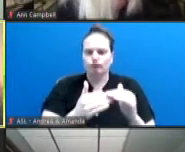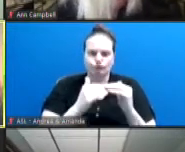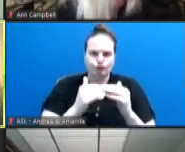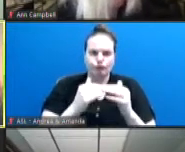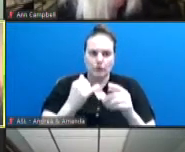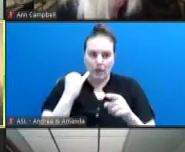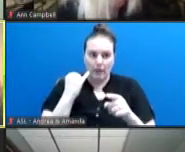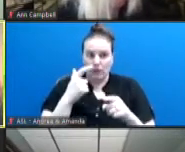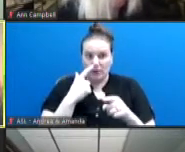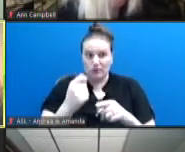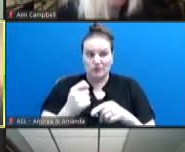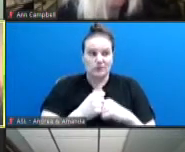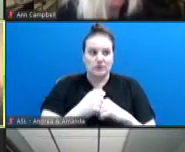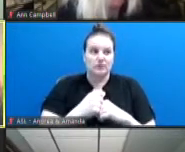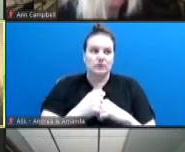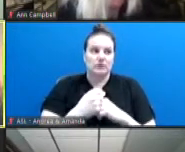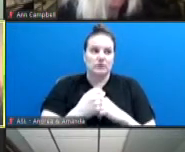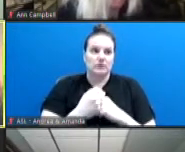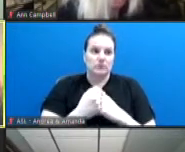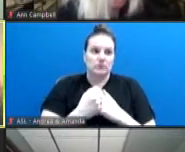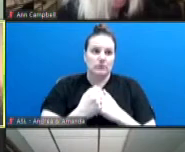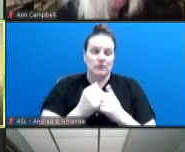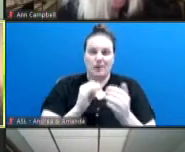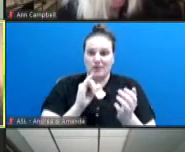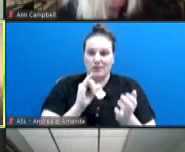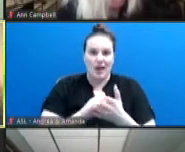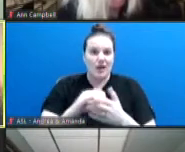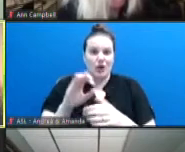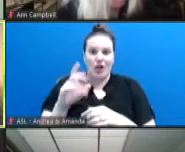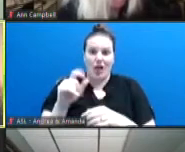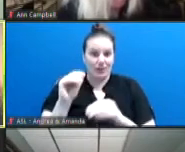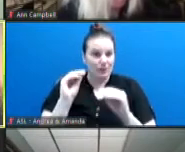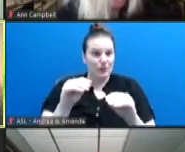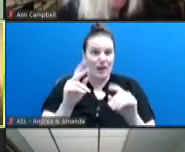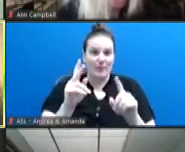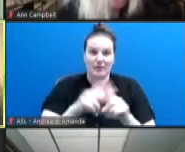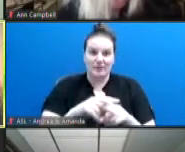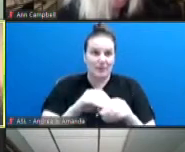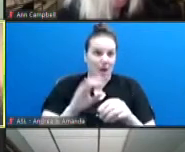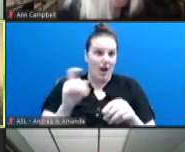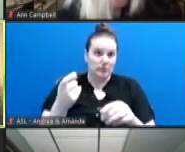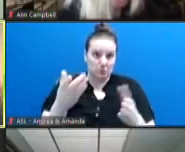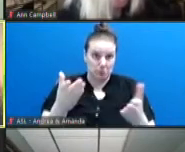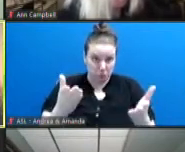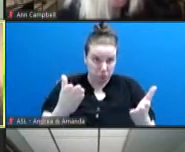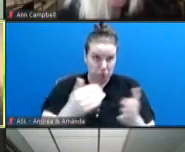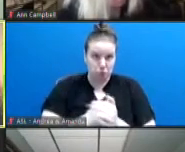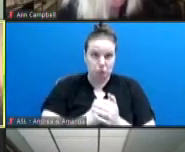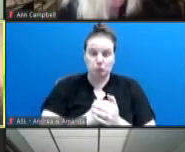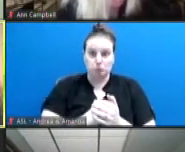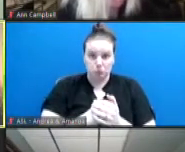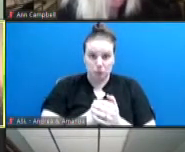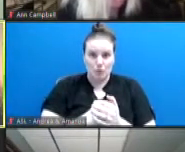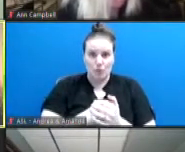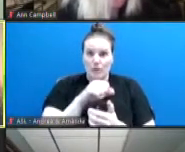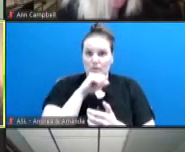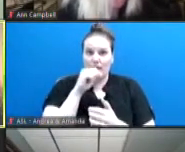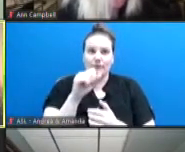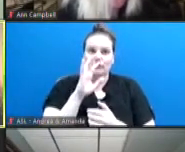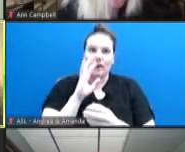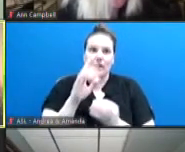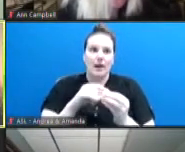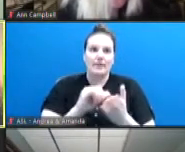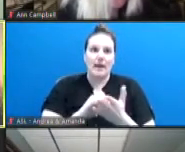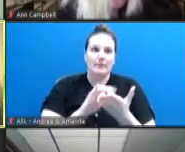are interested there, we will, there you go. Claudia put the application in the box and we would love to talk to you about becoming a